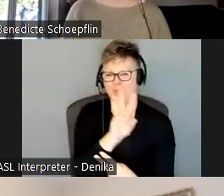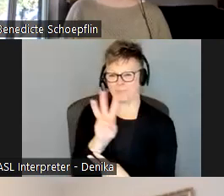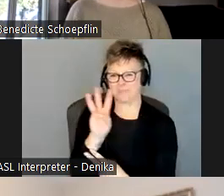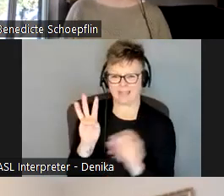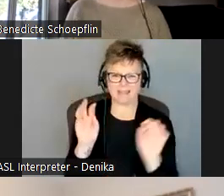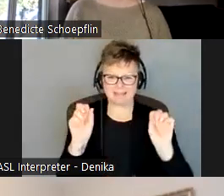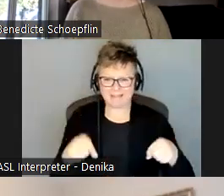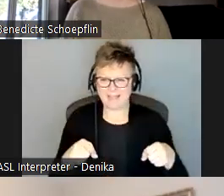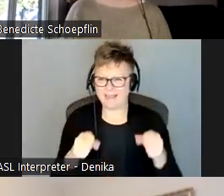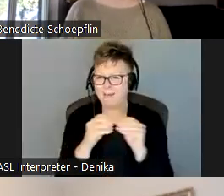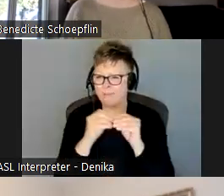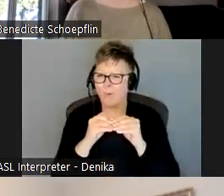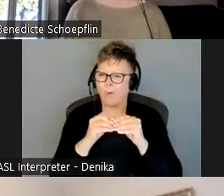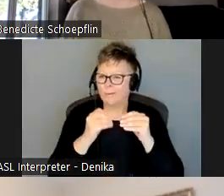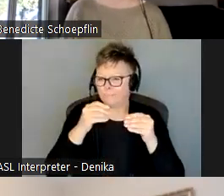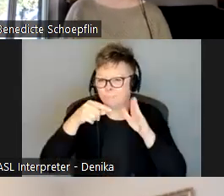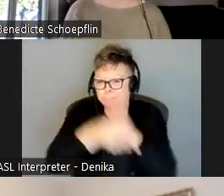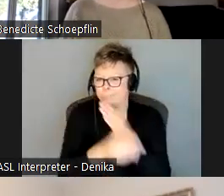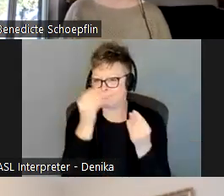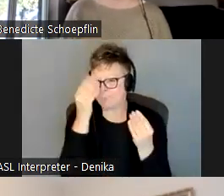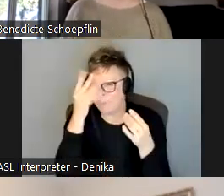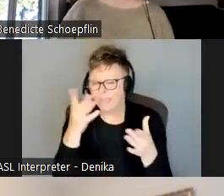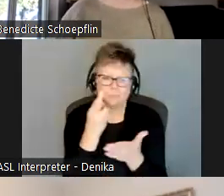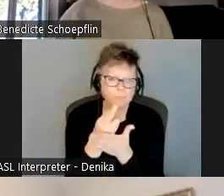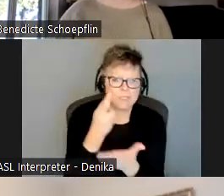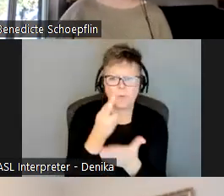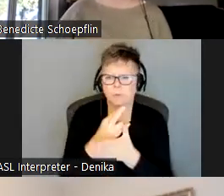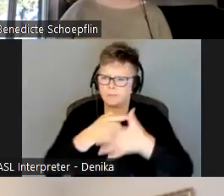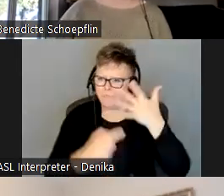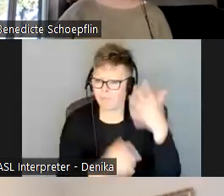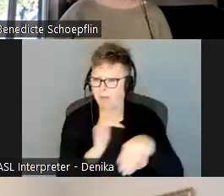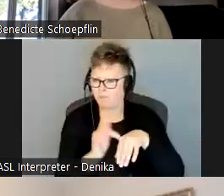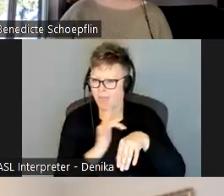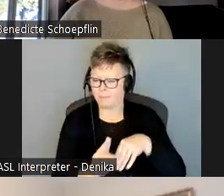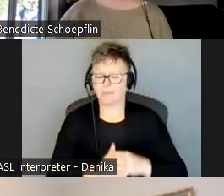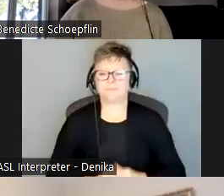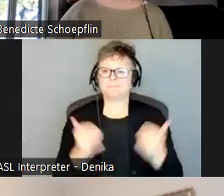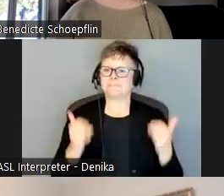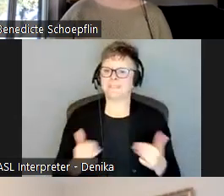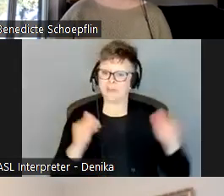further information and resources. I'd like to introduce